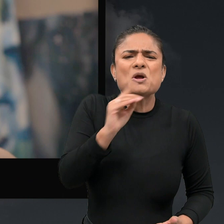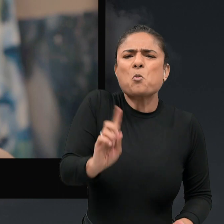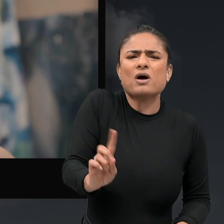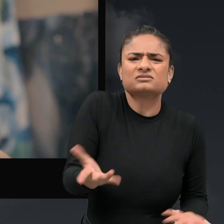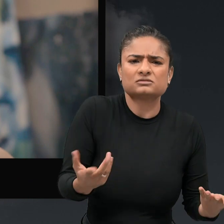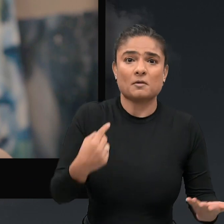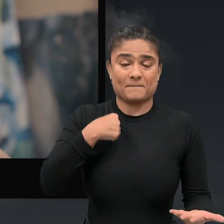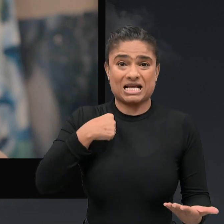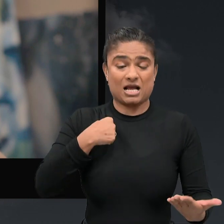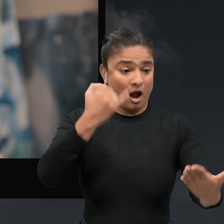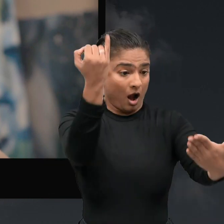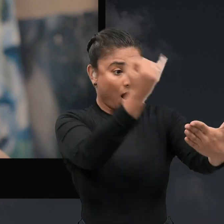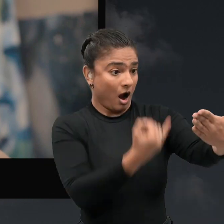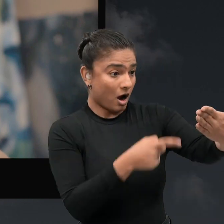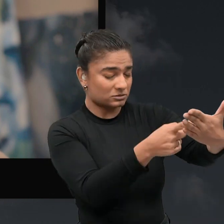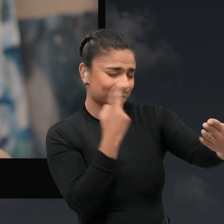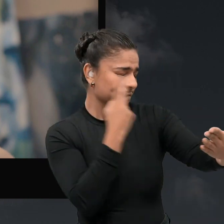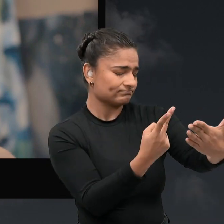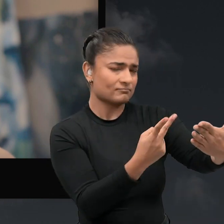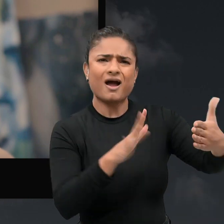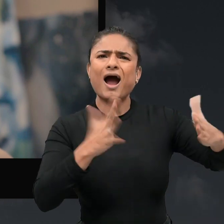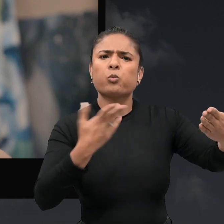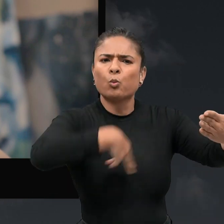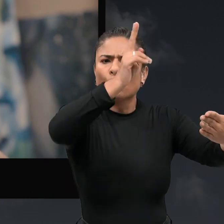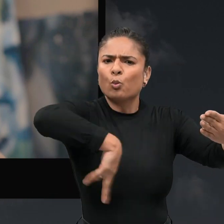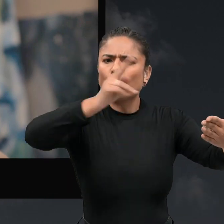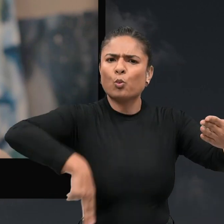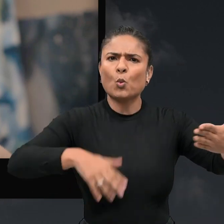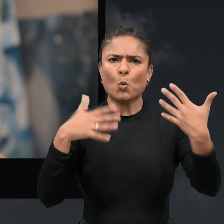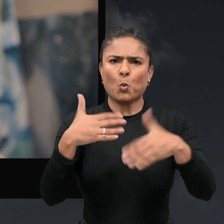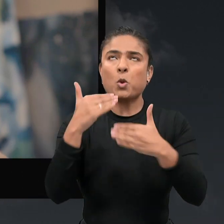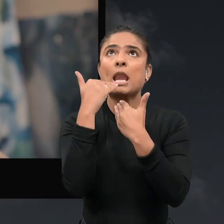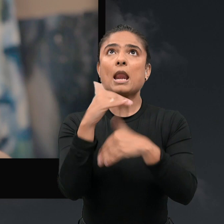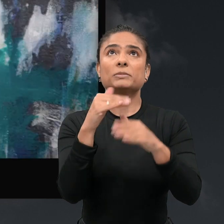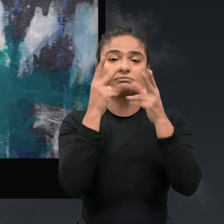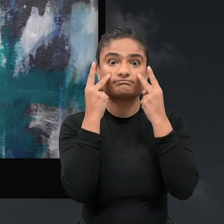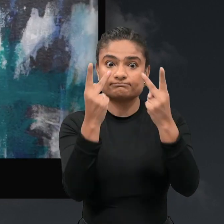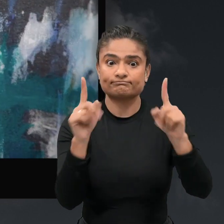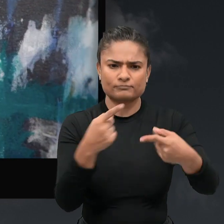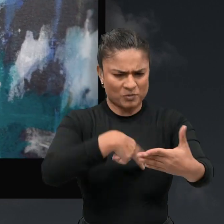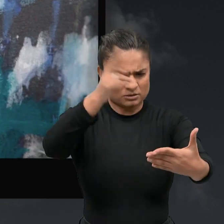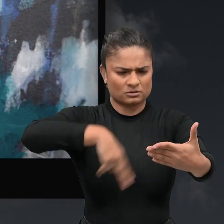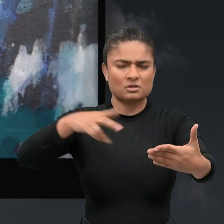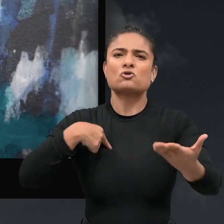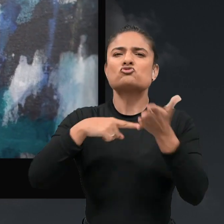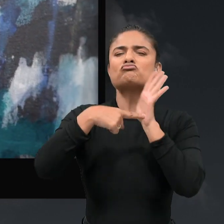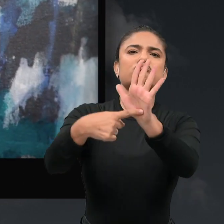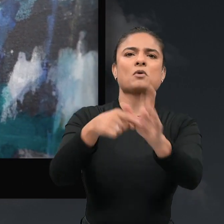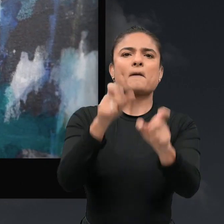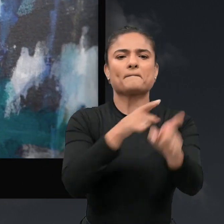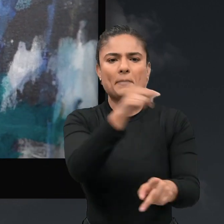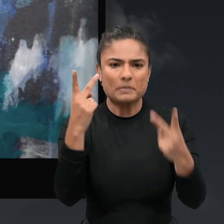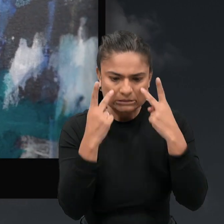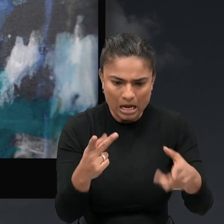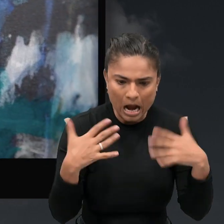discovering what it means to be an artist without vision or very limited vision, and just trying to answer the question